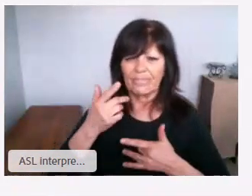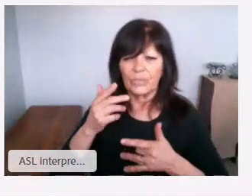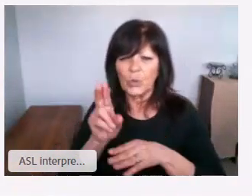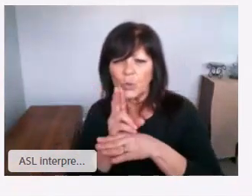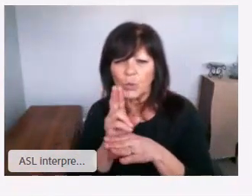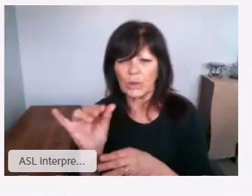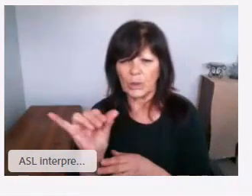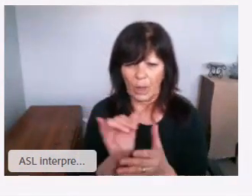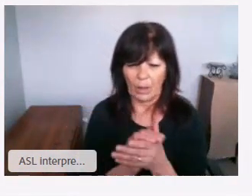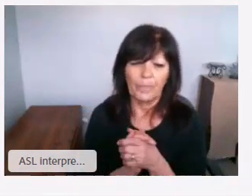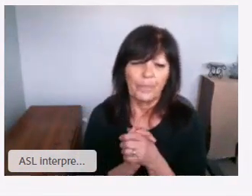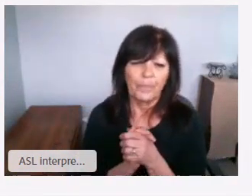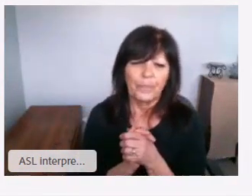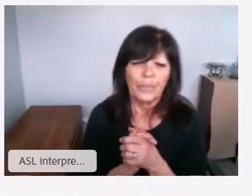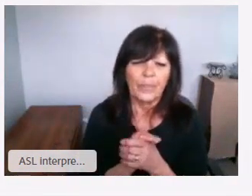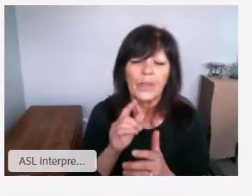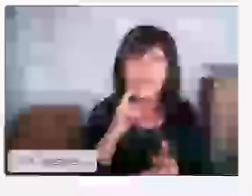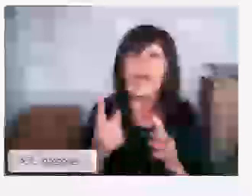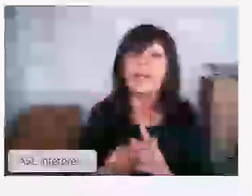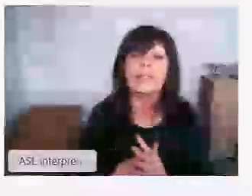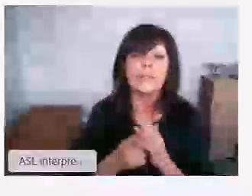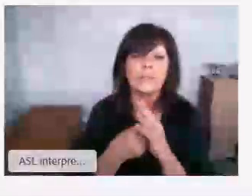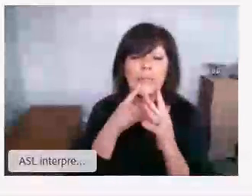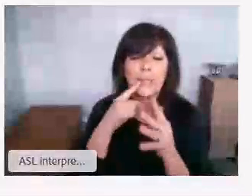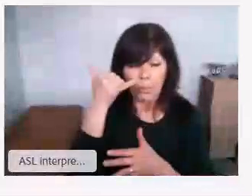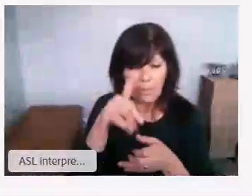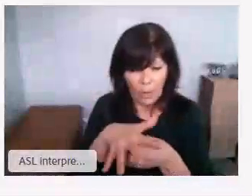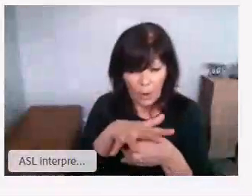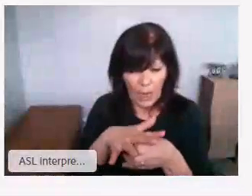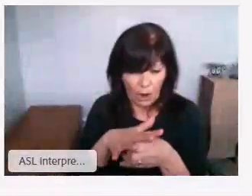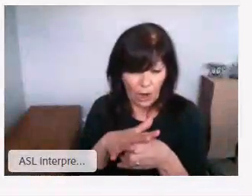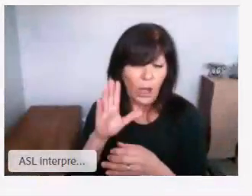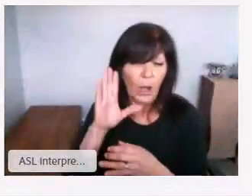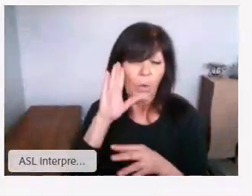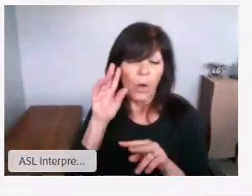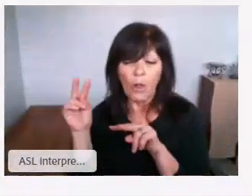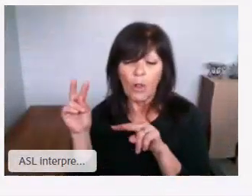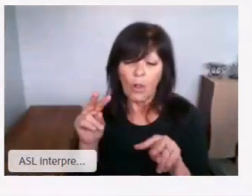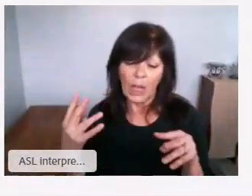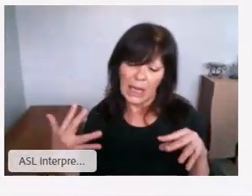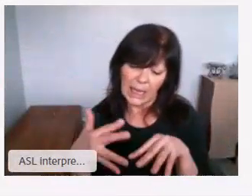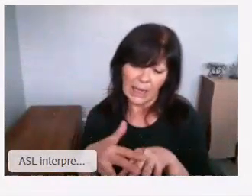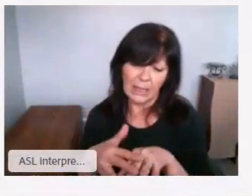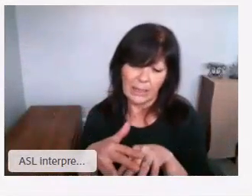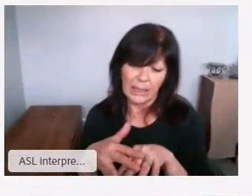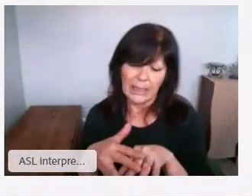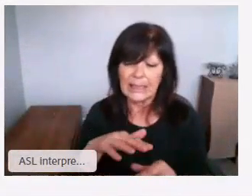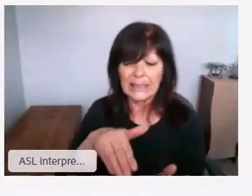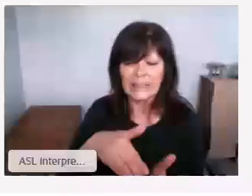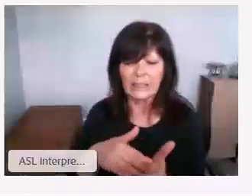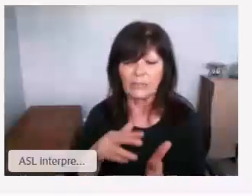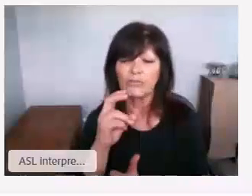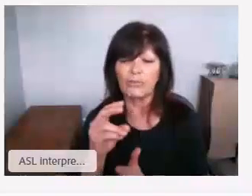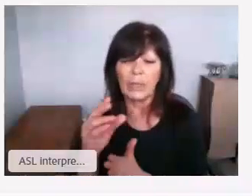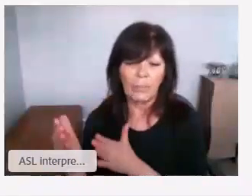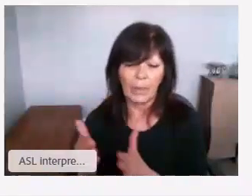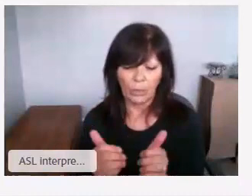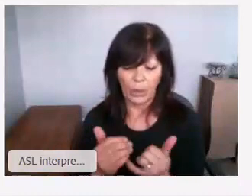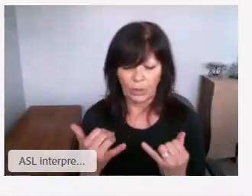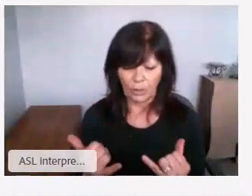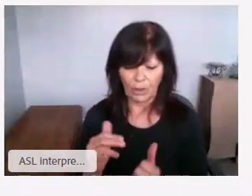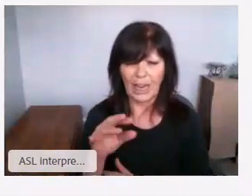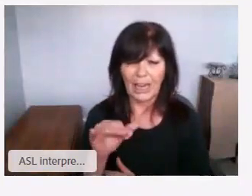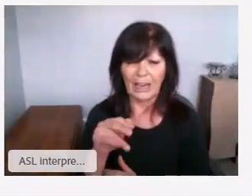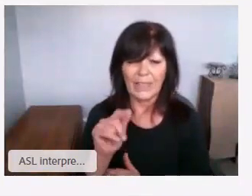well. And our deployment in the Buffalo area will look at integrating accessible trip planning with our current NFTA transit